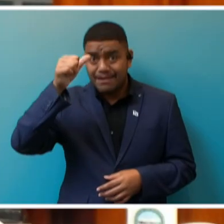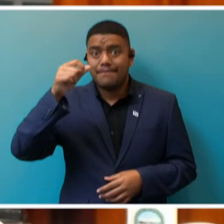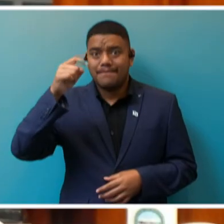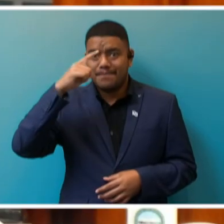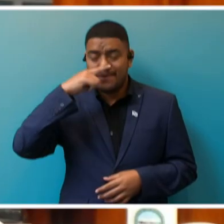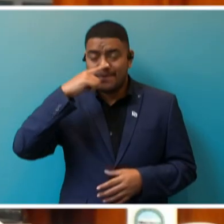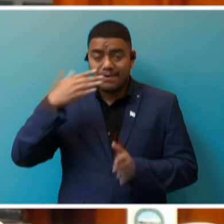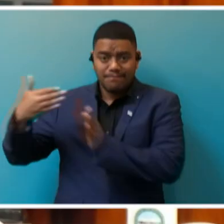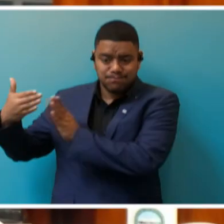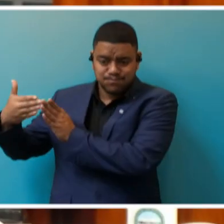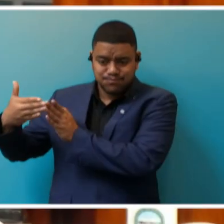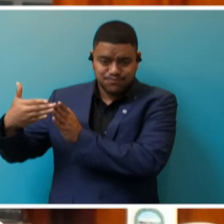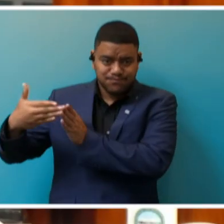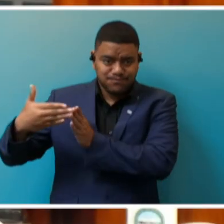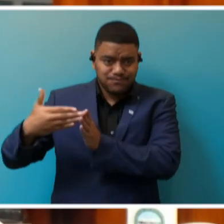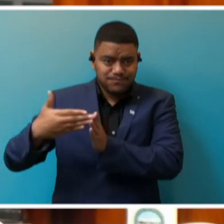in